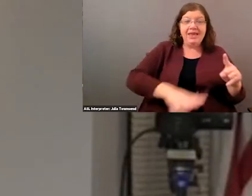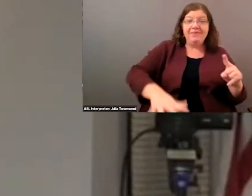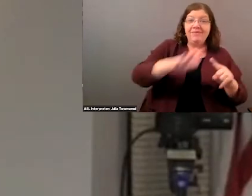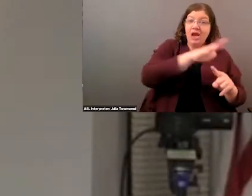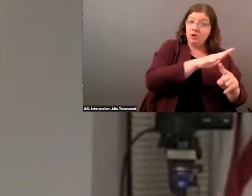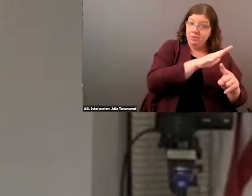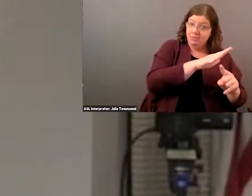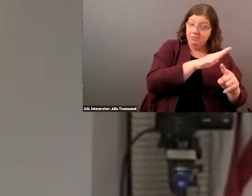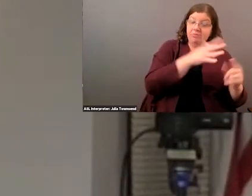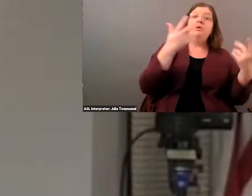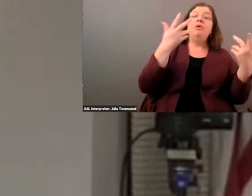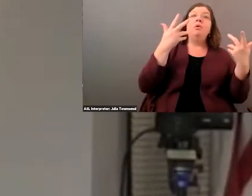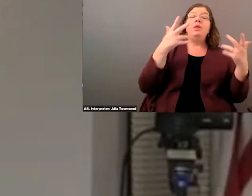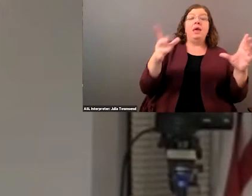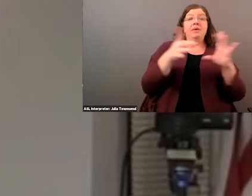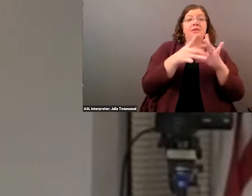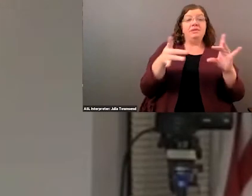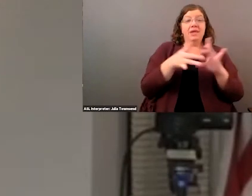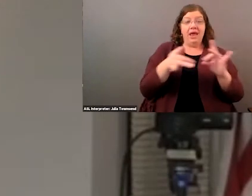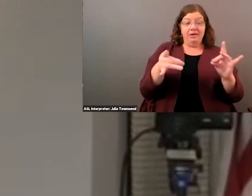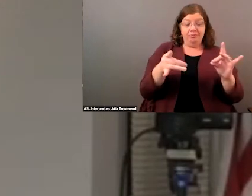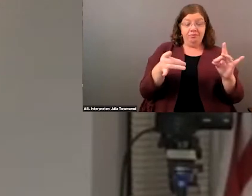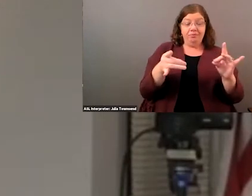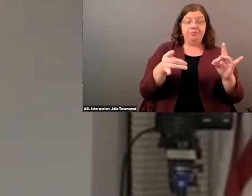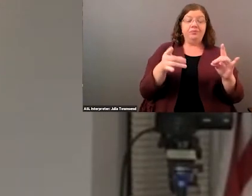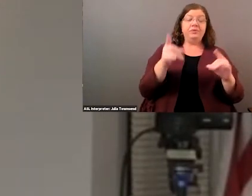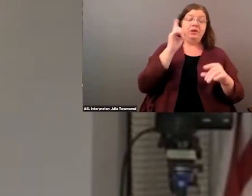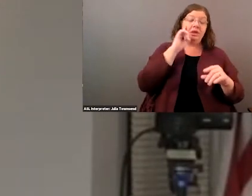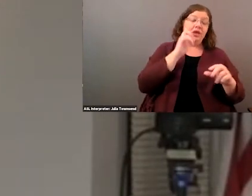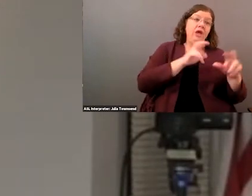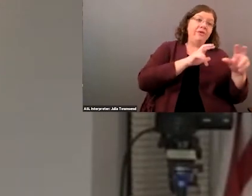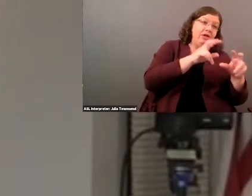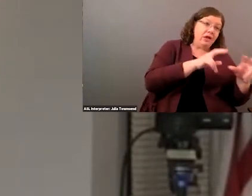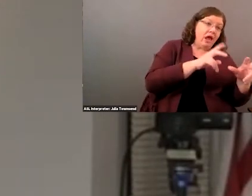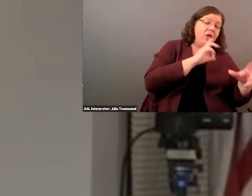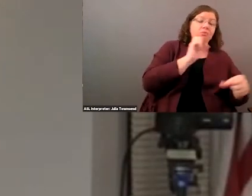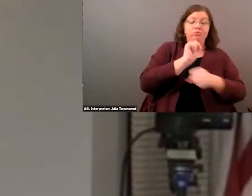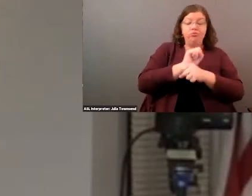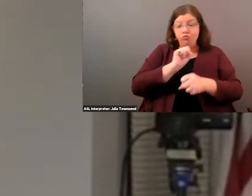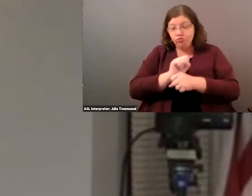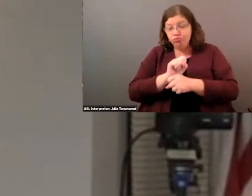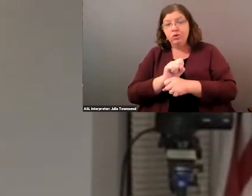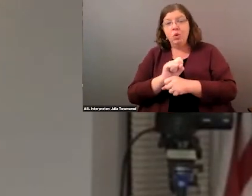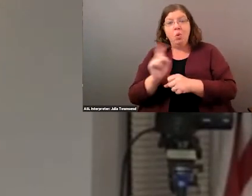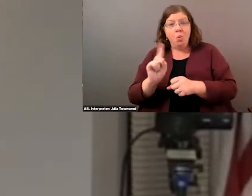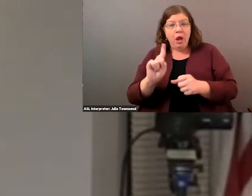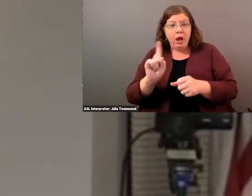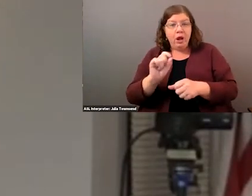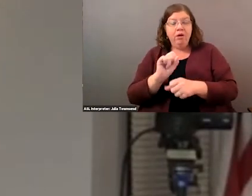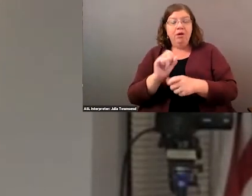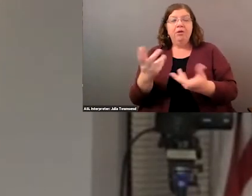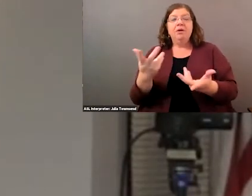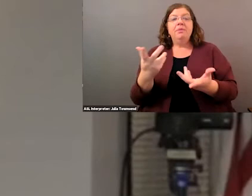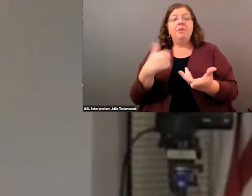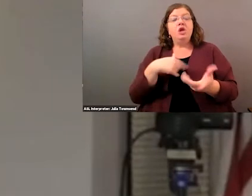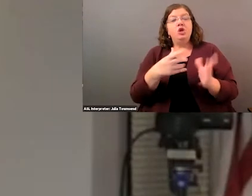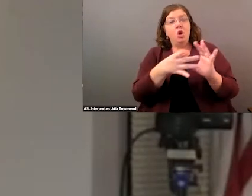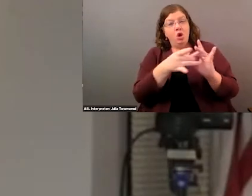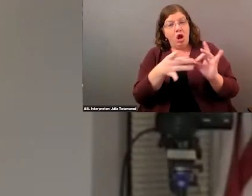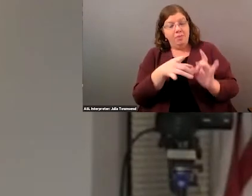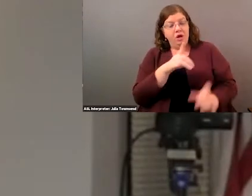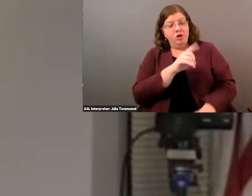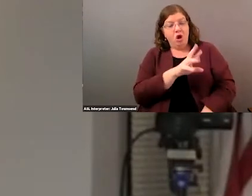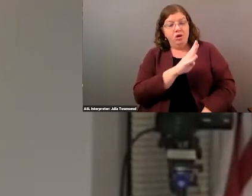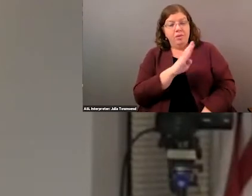all that. But I think what's, in your comment, Dr. Becchio, with regards to investment, we can't wait to secondary to look at